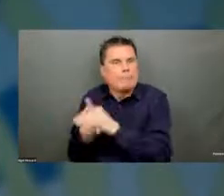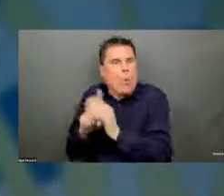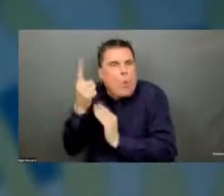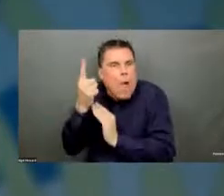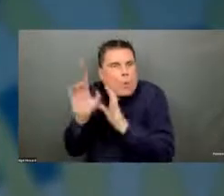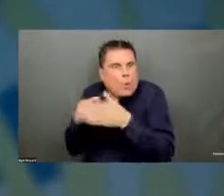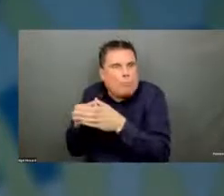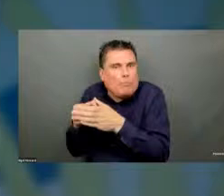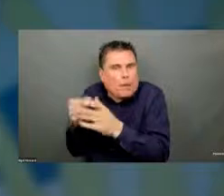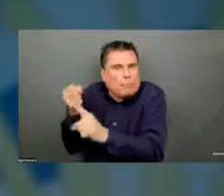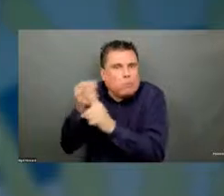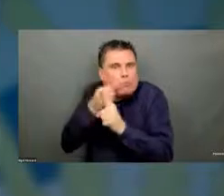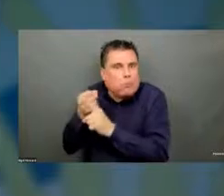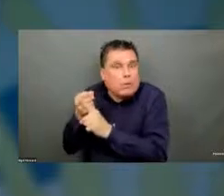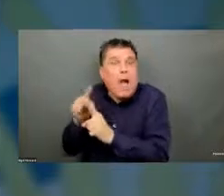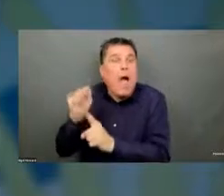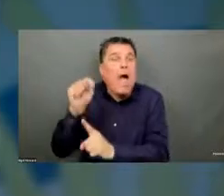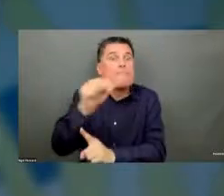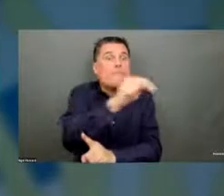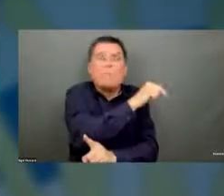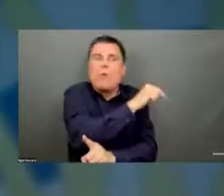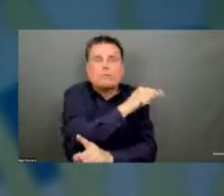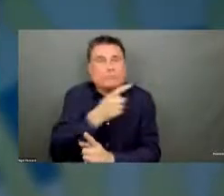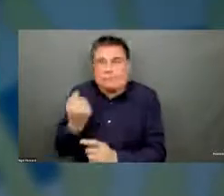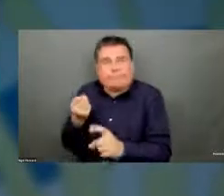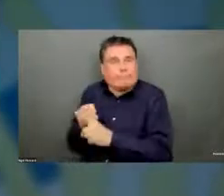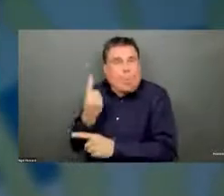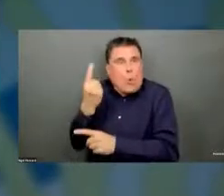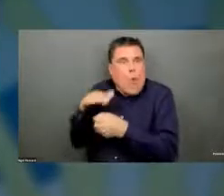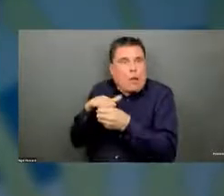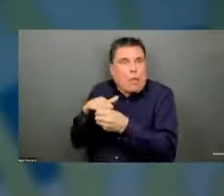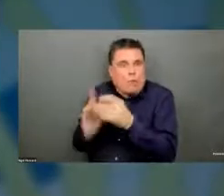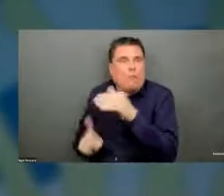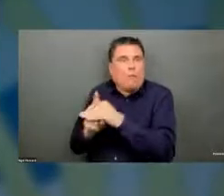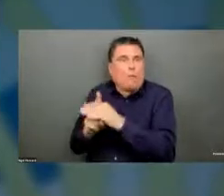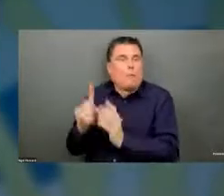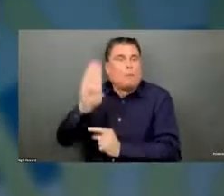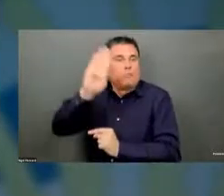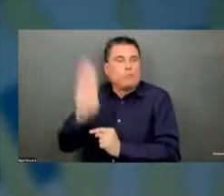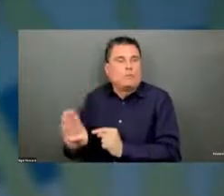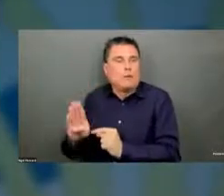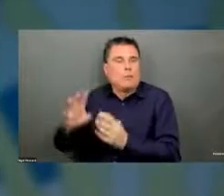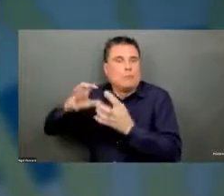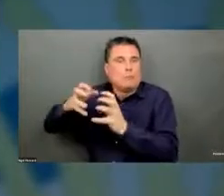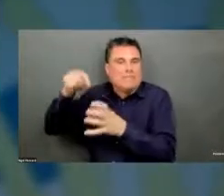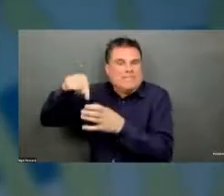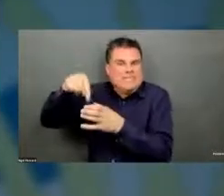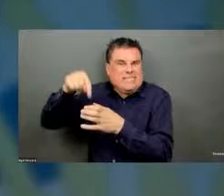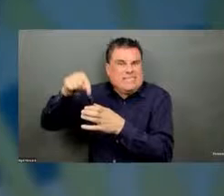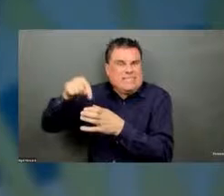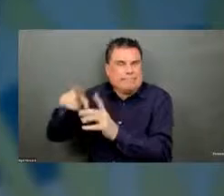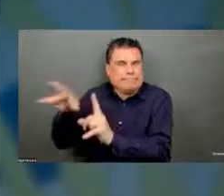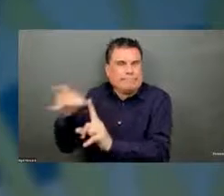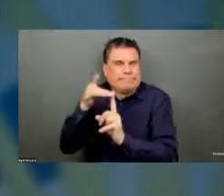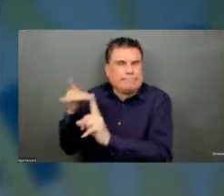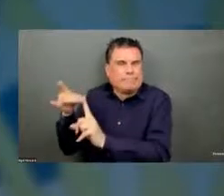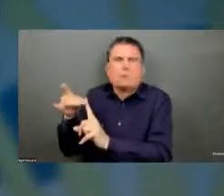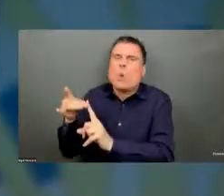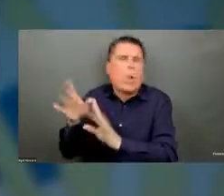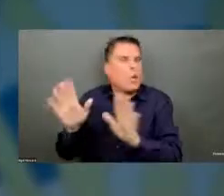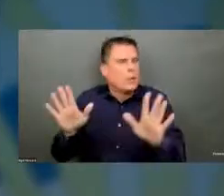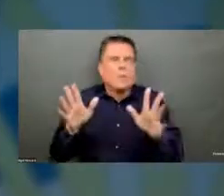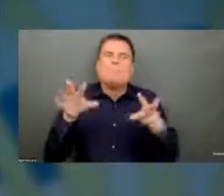additional transmission from that group. So these are things we're watching very carefully. We need to understand what the impact